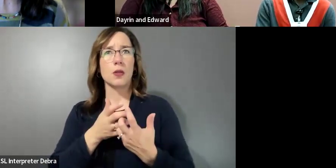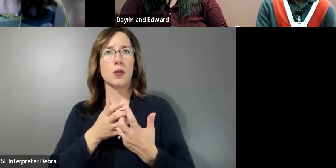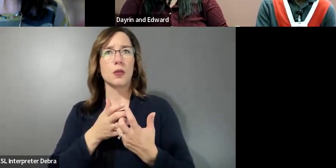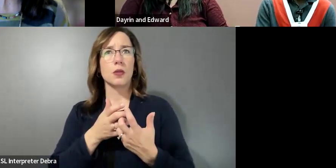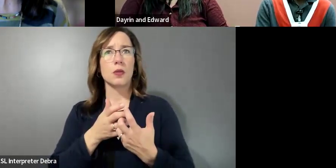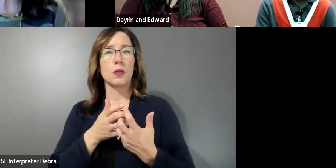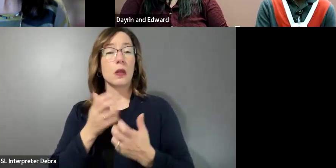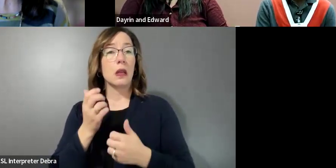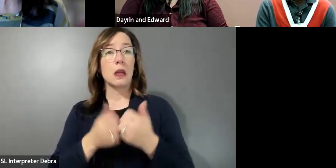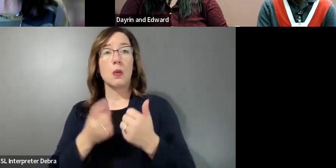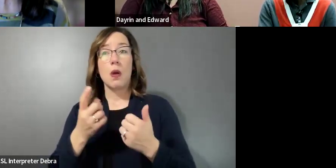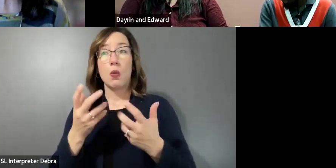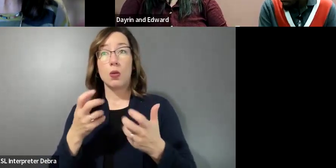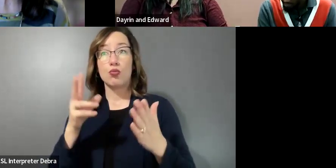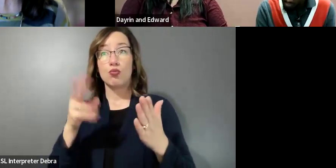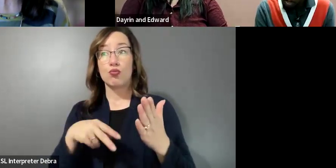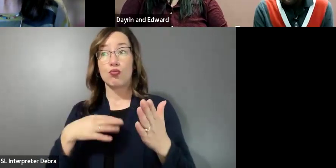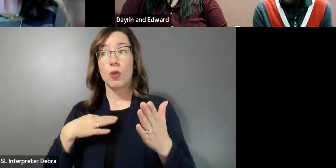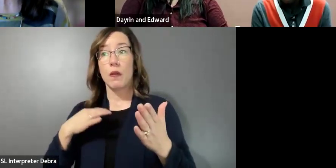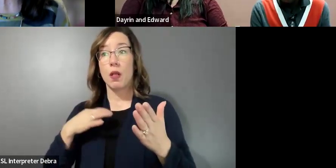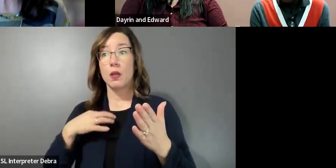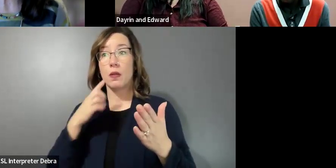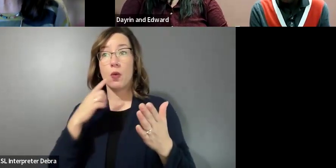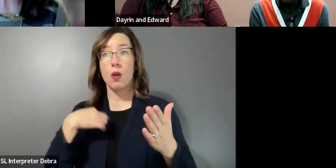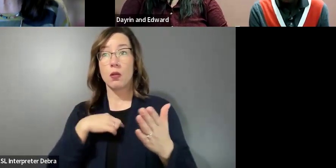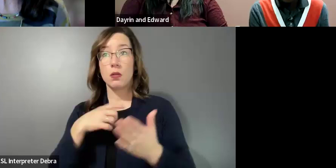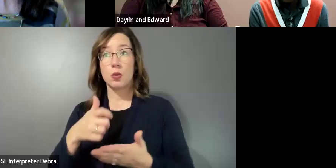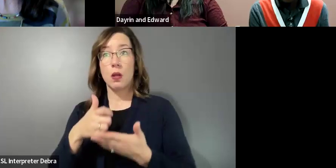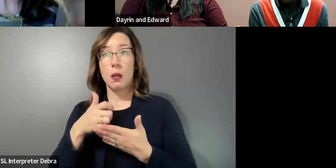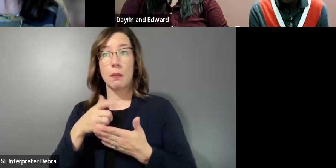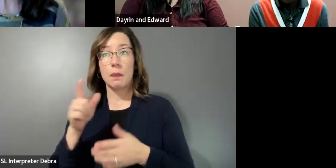And anyone can volunteer and read it for us and help us.